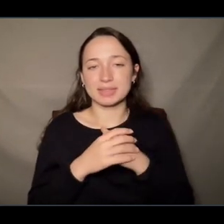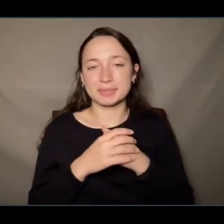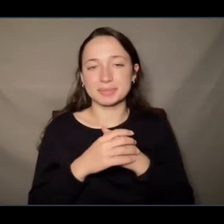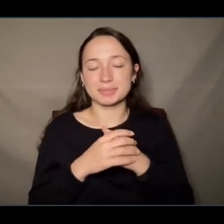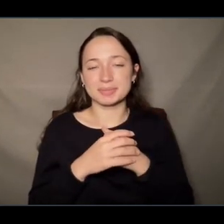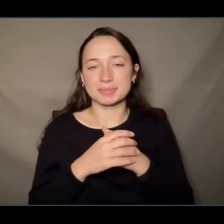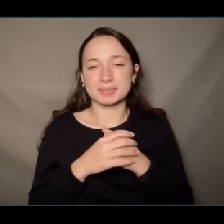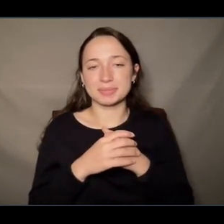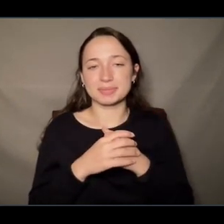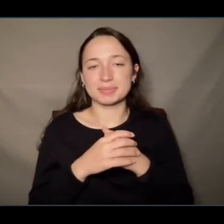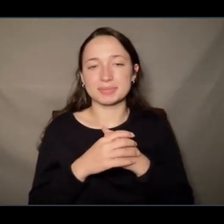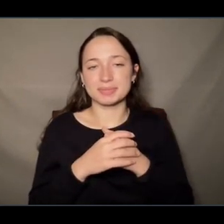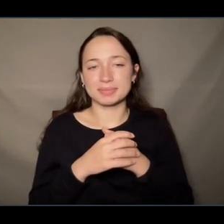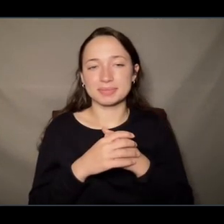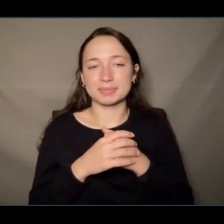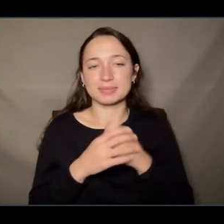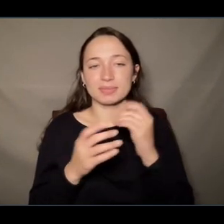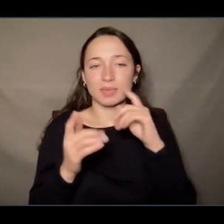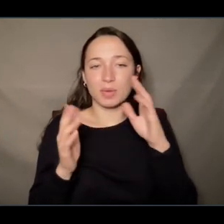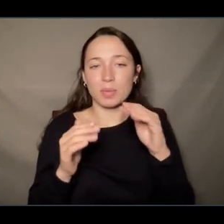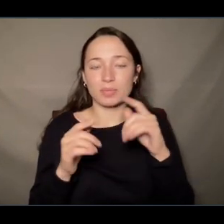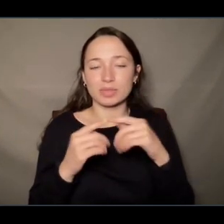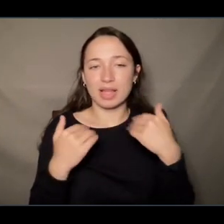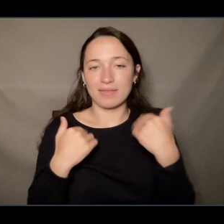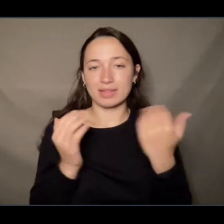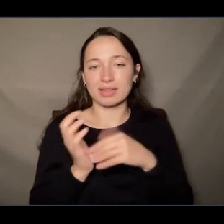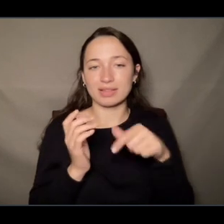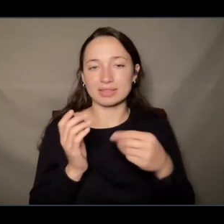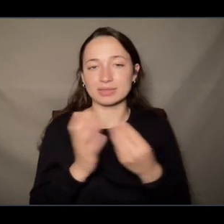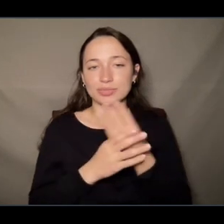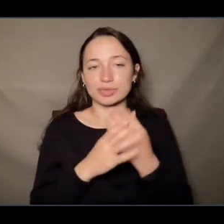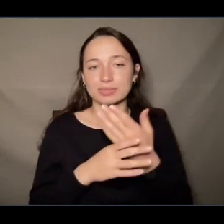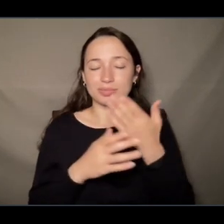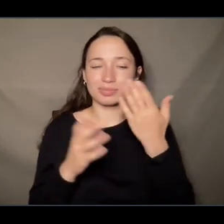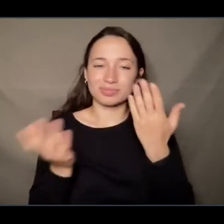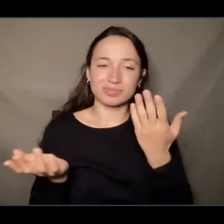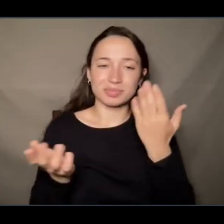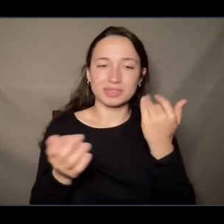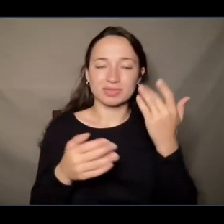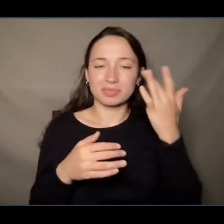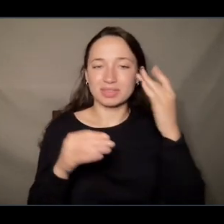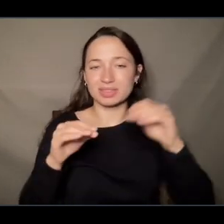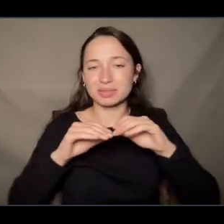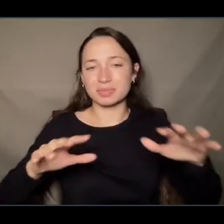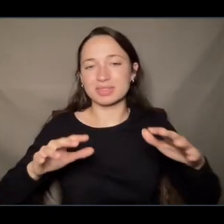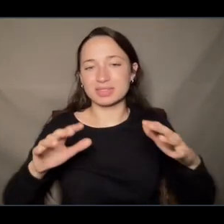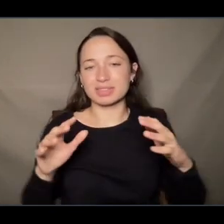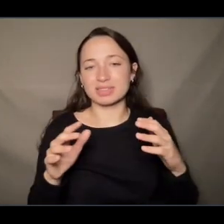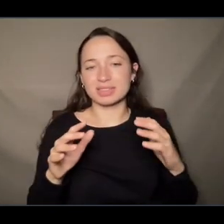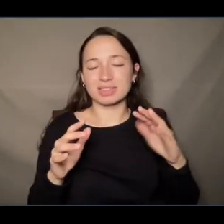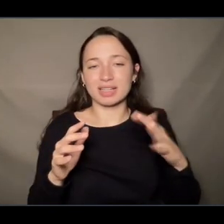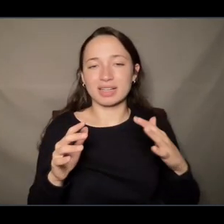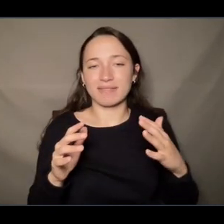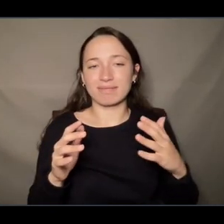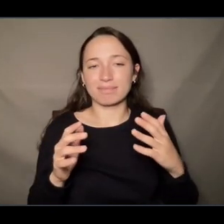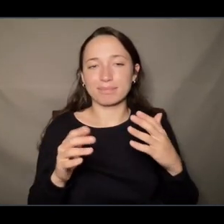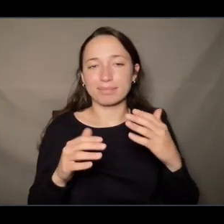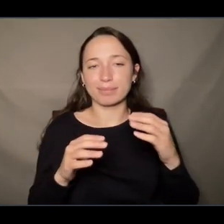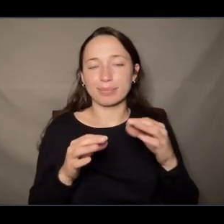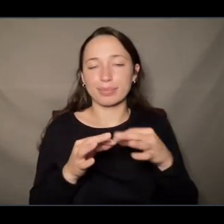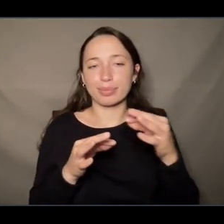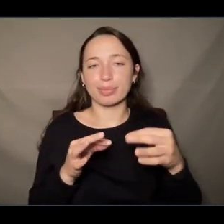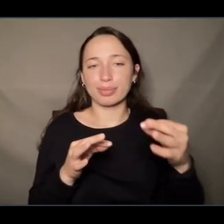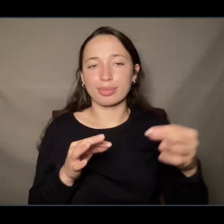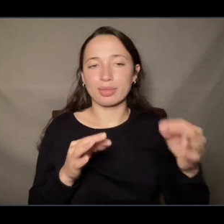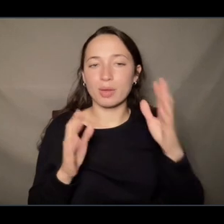a craft fair that we had last spring and that we were hoping to have again this spring. And because of the pandemic, again, we've kind of progressed, put